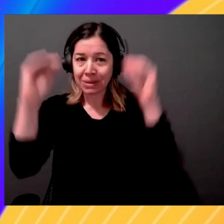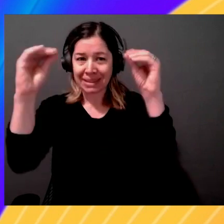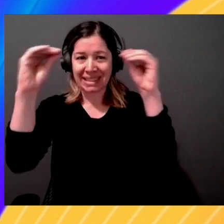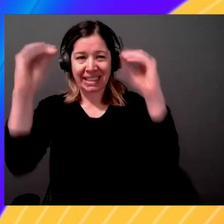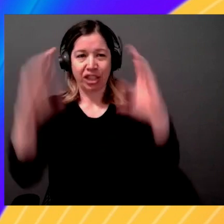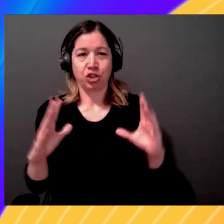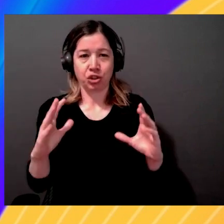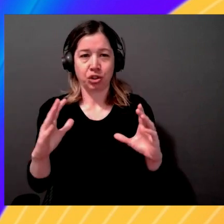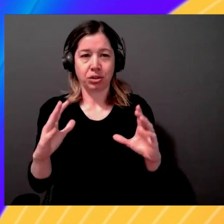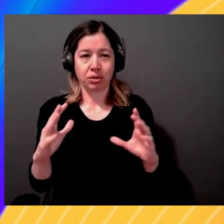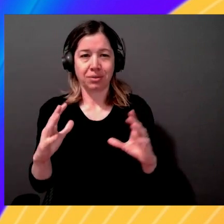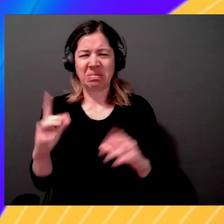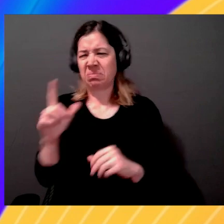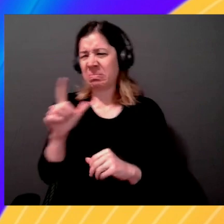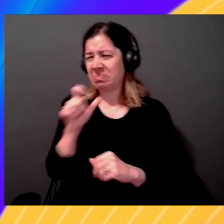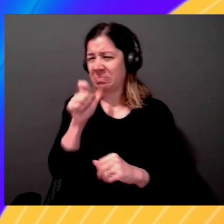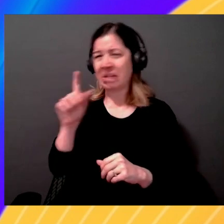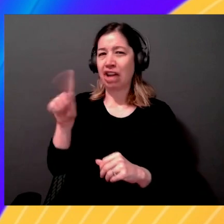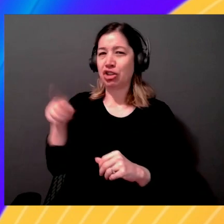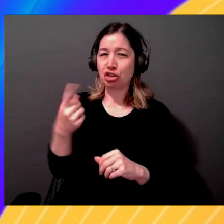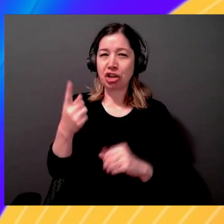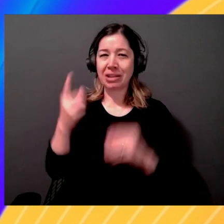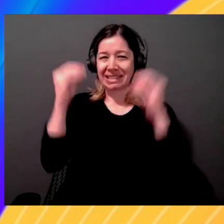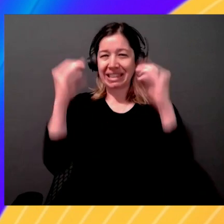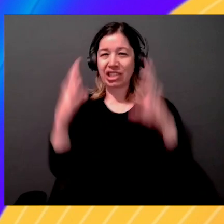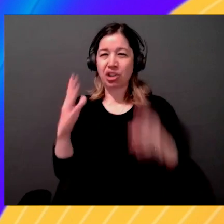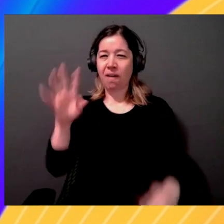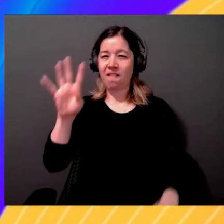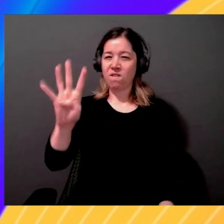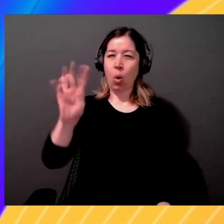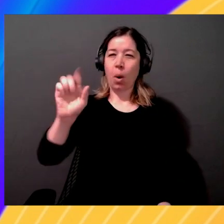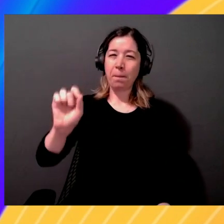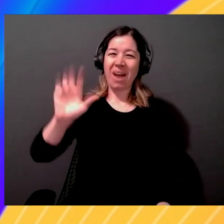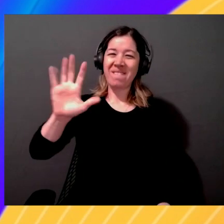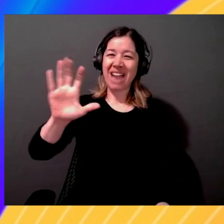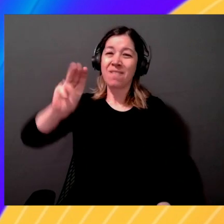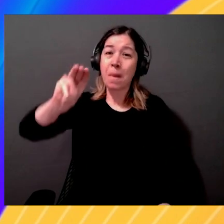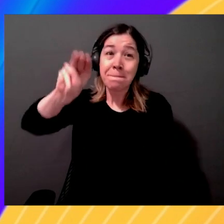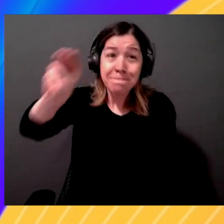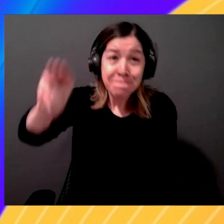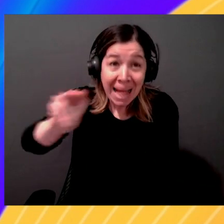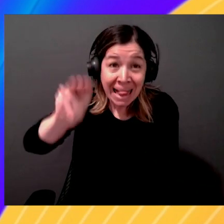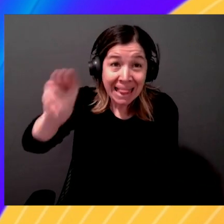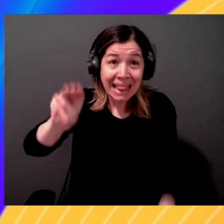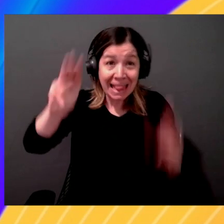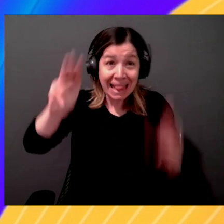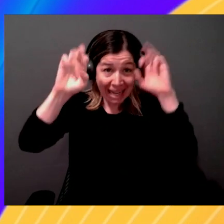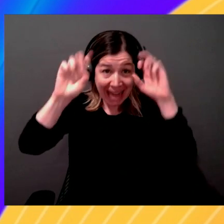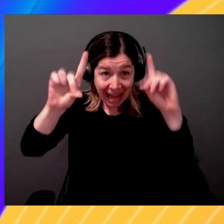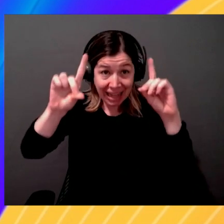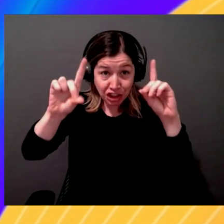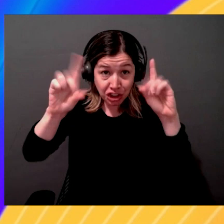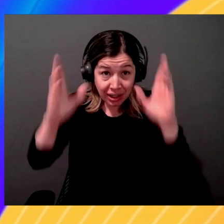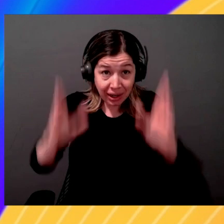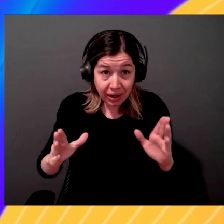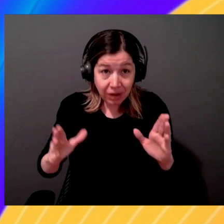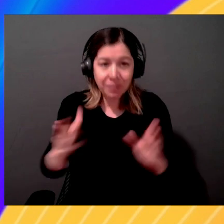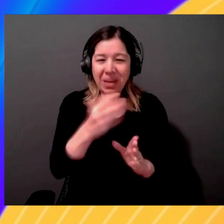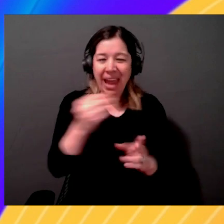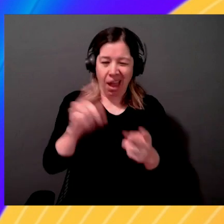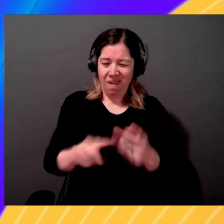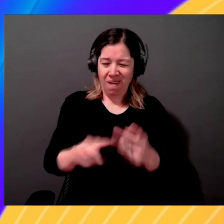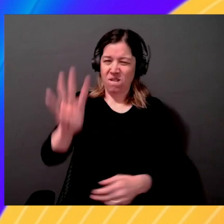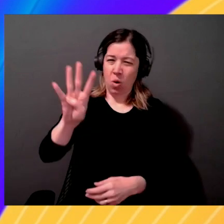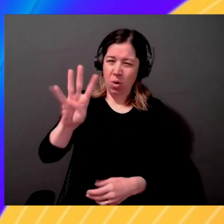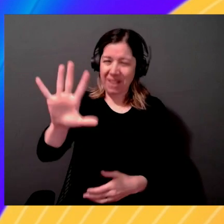teachers, 4.5 million educators. Yes. And 45 million students. Yeah, that's a lot